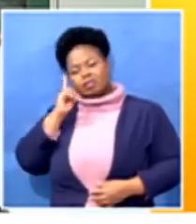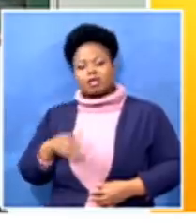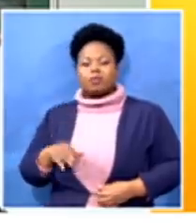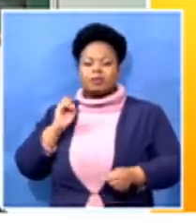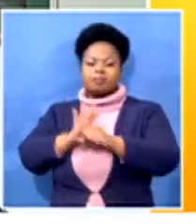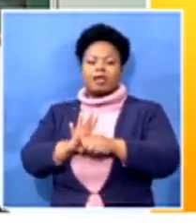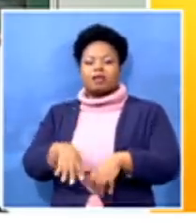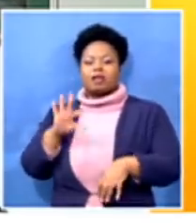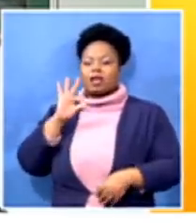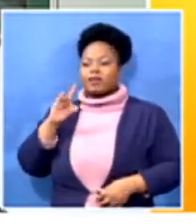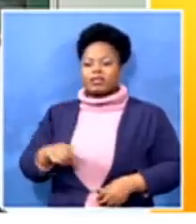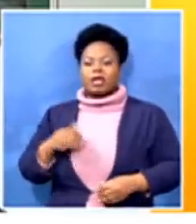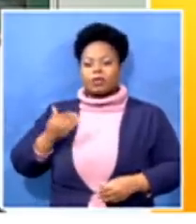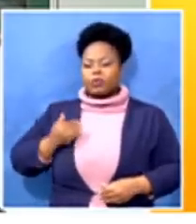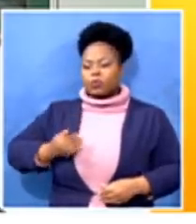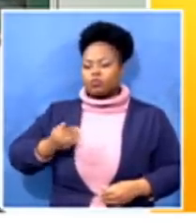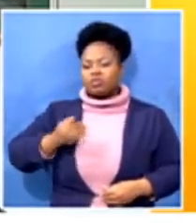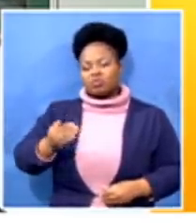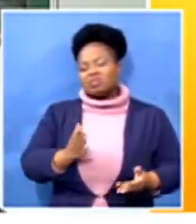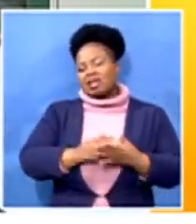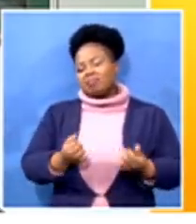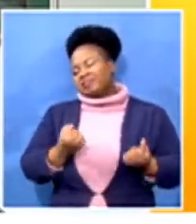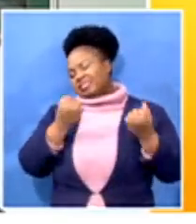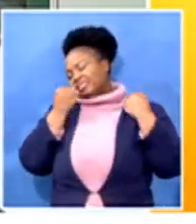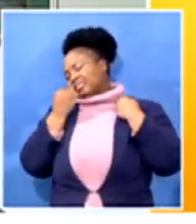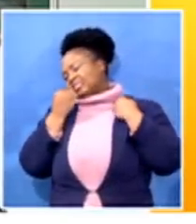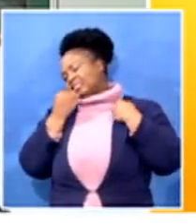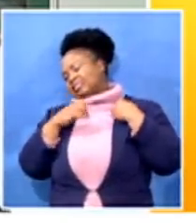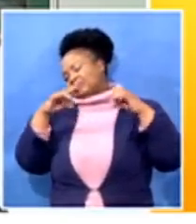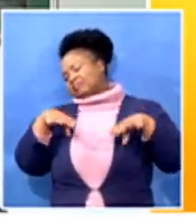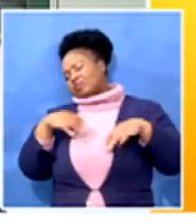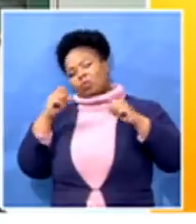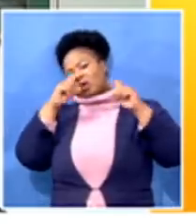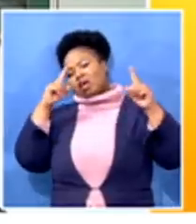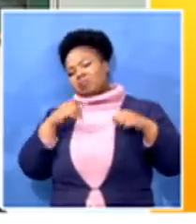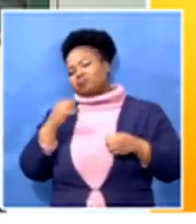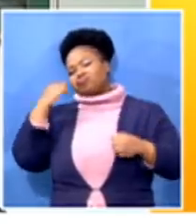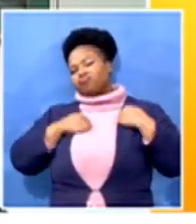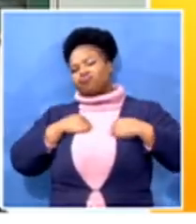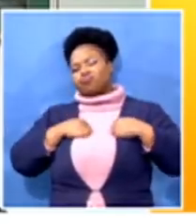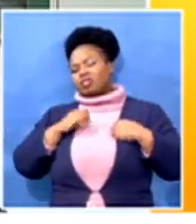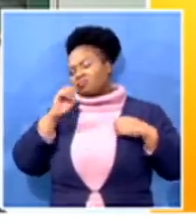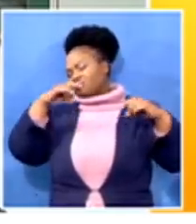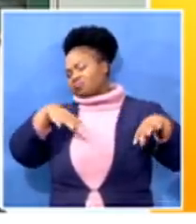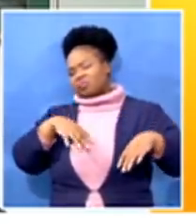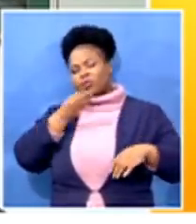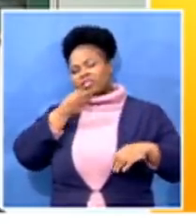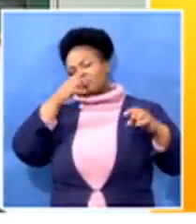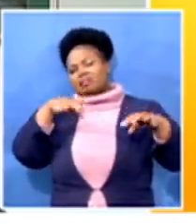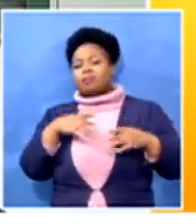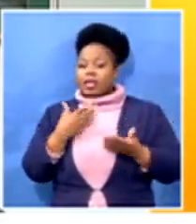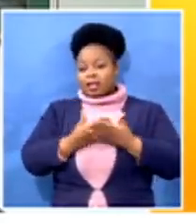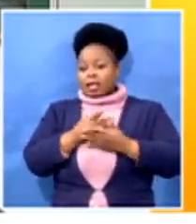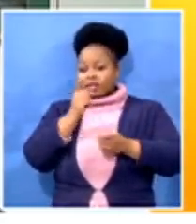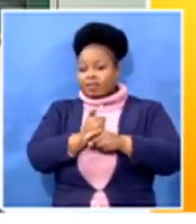daily functioning. So not wanting to get out of bed, not wanting to get dressed or showered or eat. And that can be really difficult. And I think